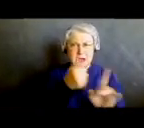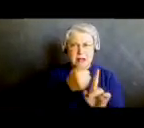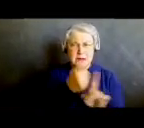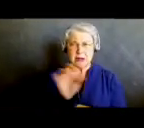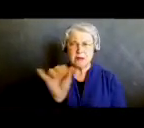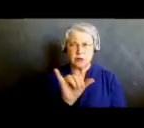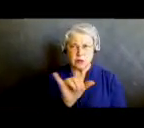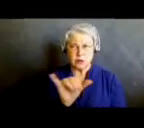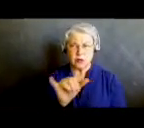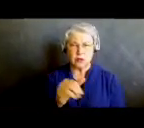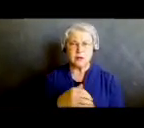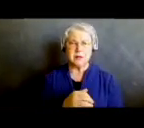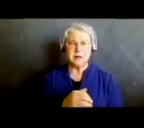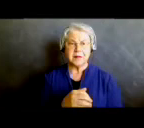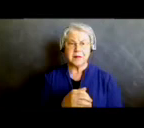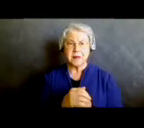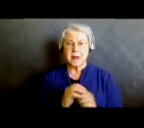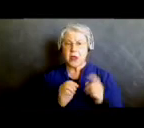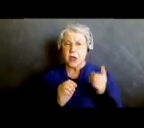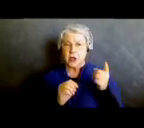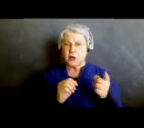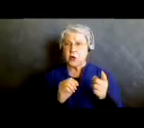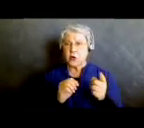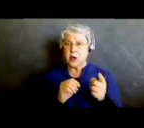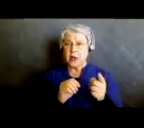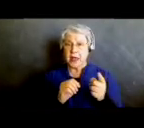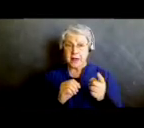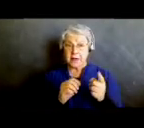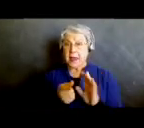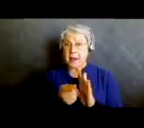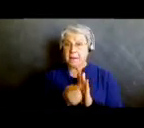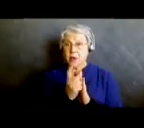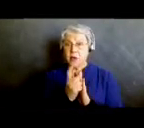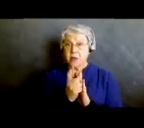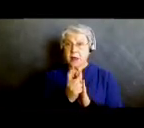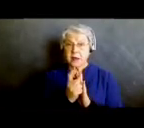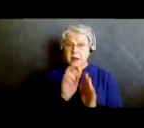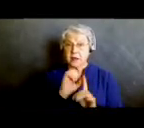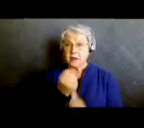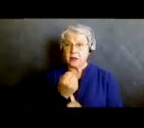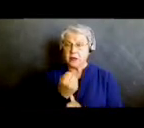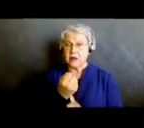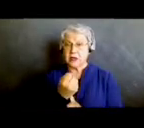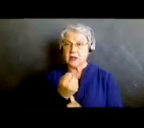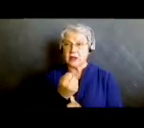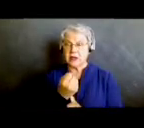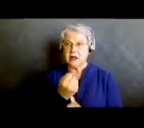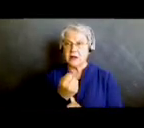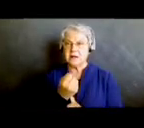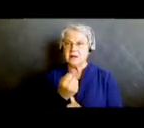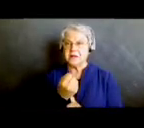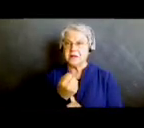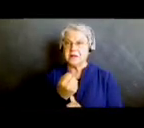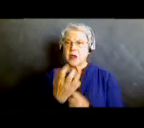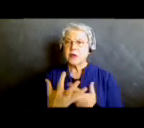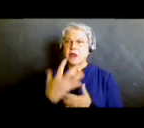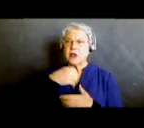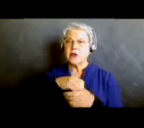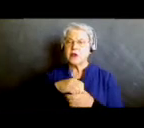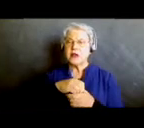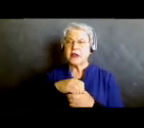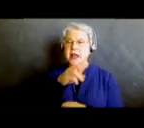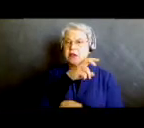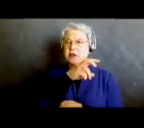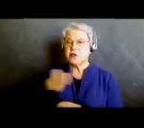this particular moment in encampment was part of the transnational scope of the